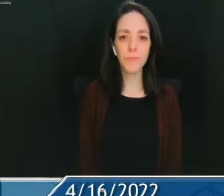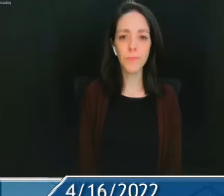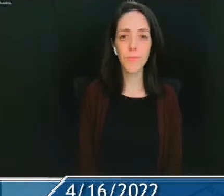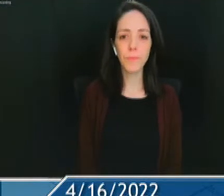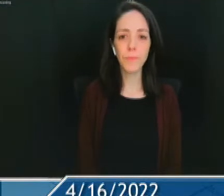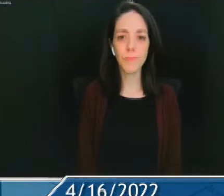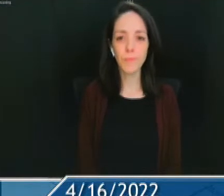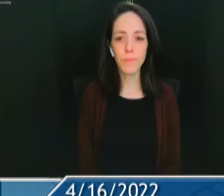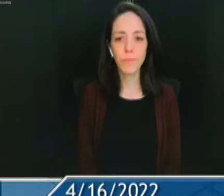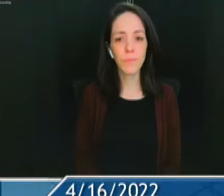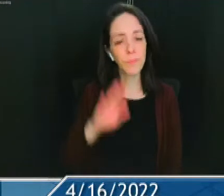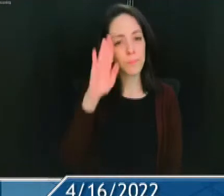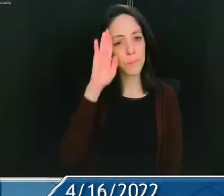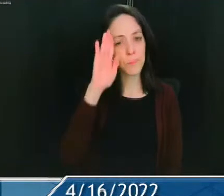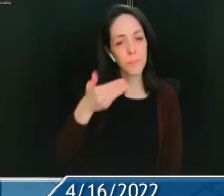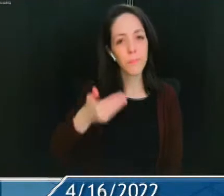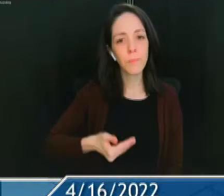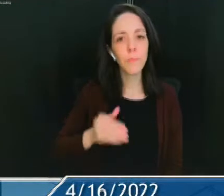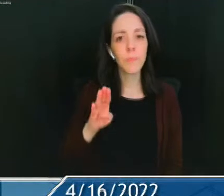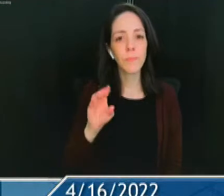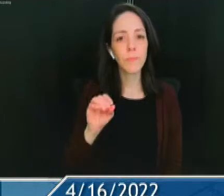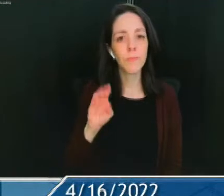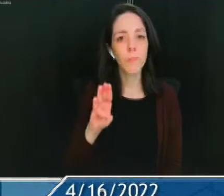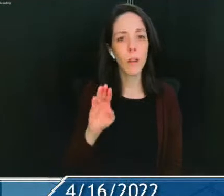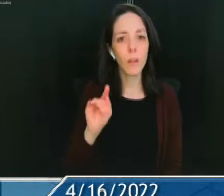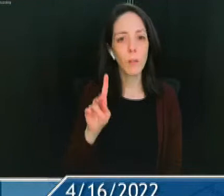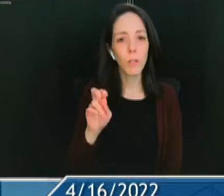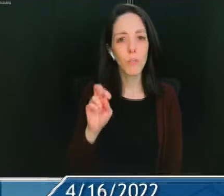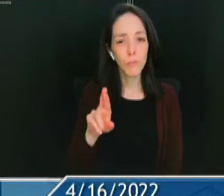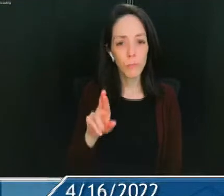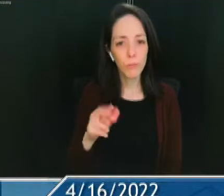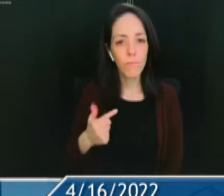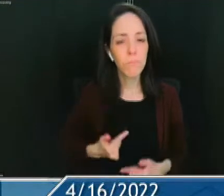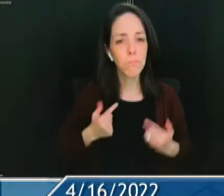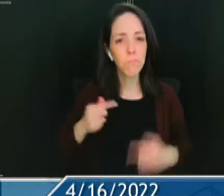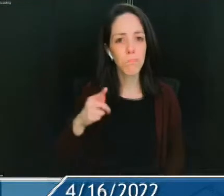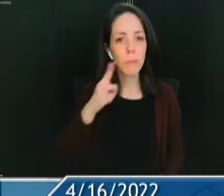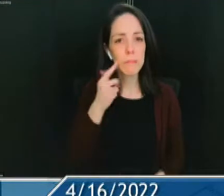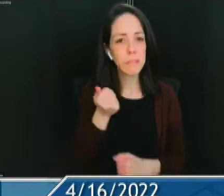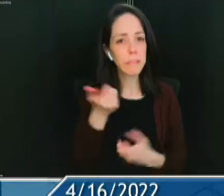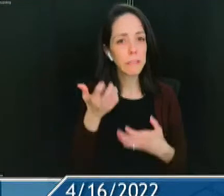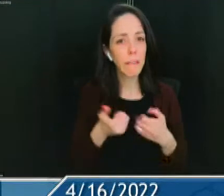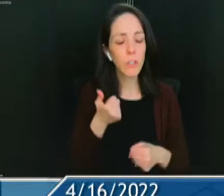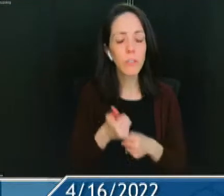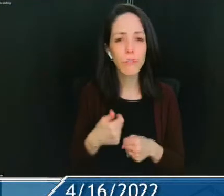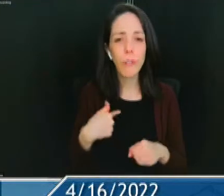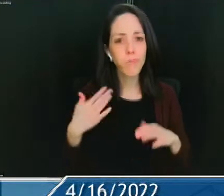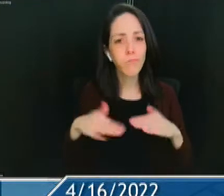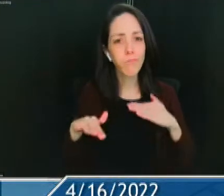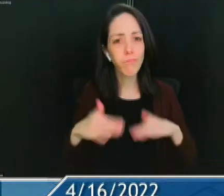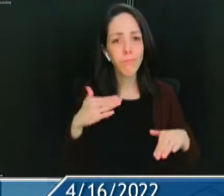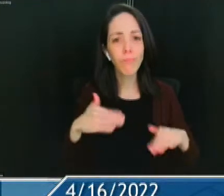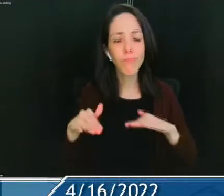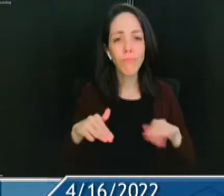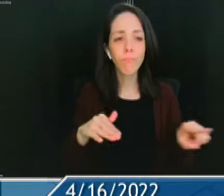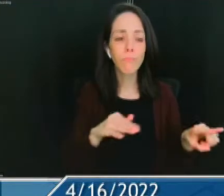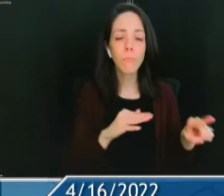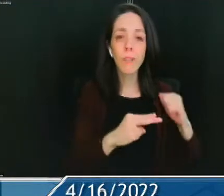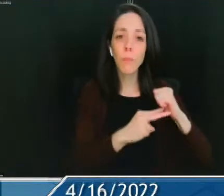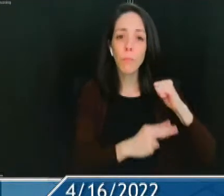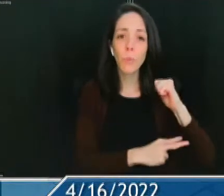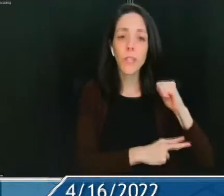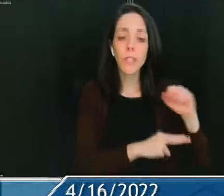I'm Bob Turner. I'm a resident of Portland for 20 years. I routinely walk several miles in an area between the Sail Road and 405 bridges, between